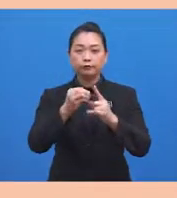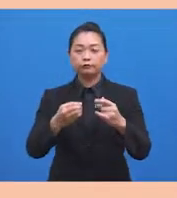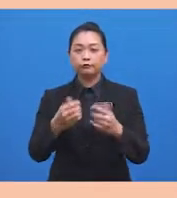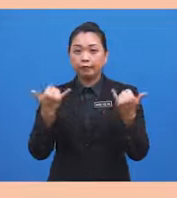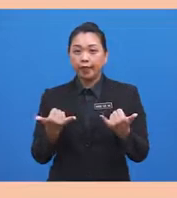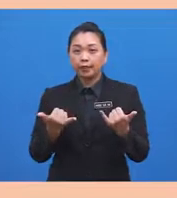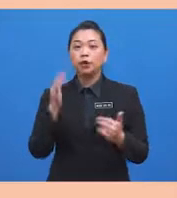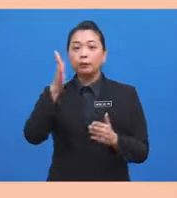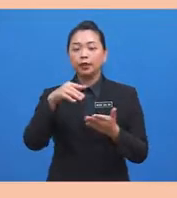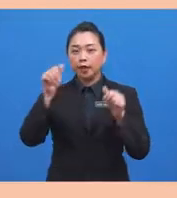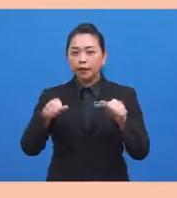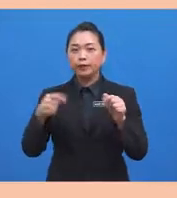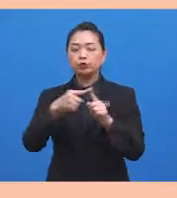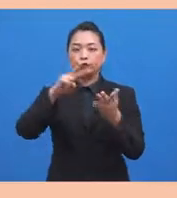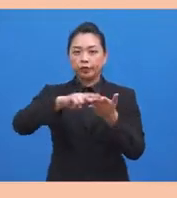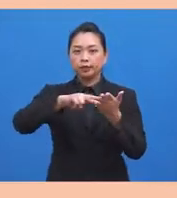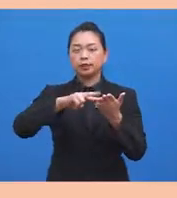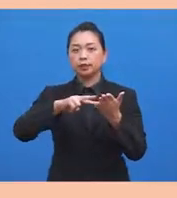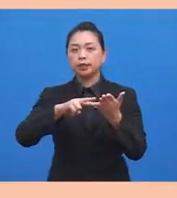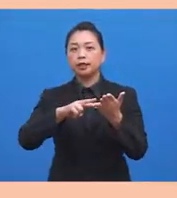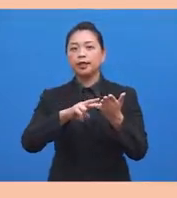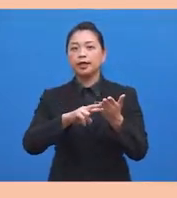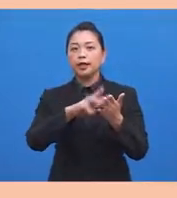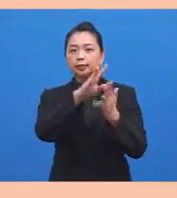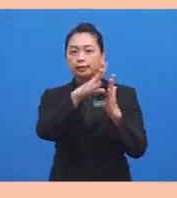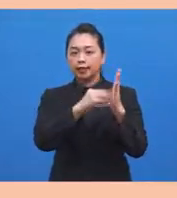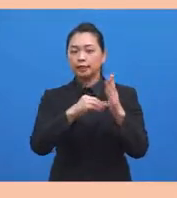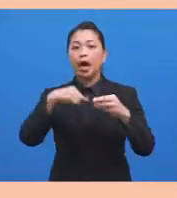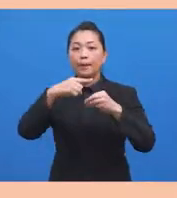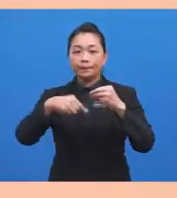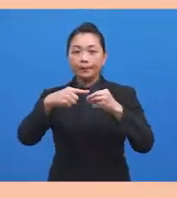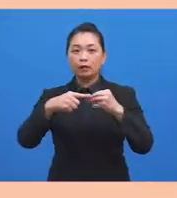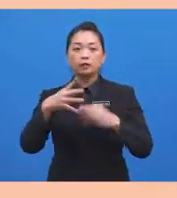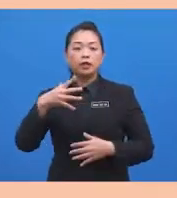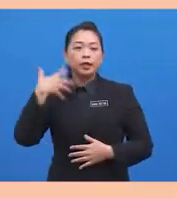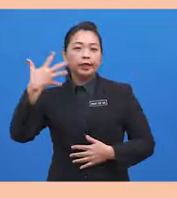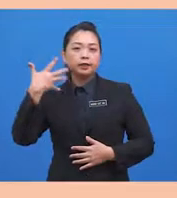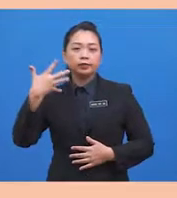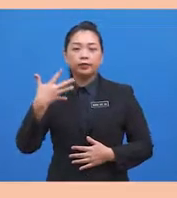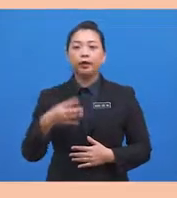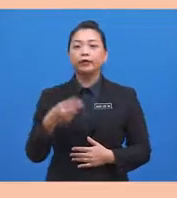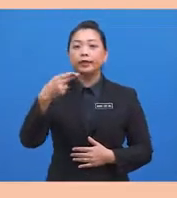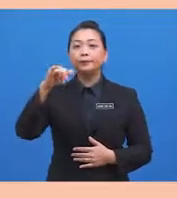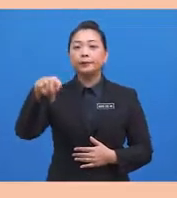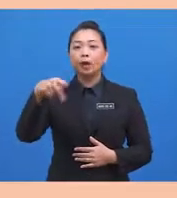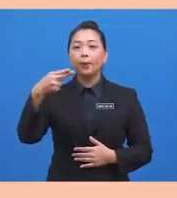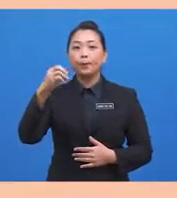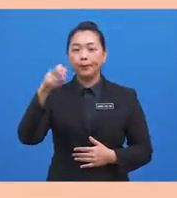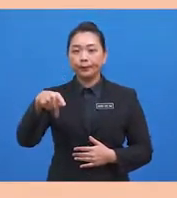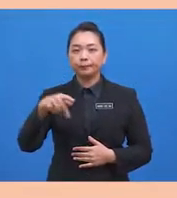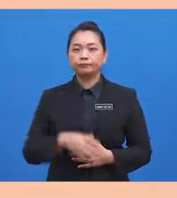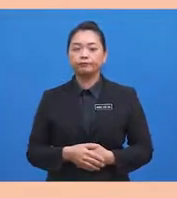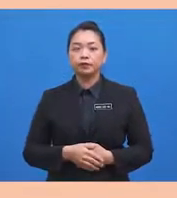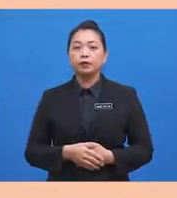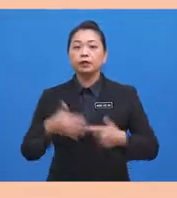firstly, you'll be able to read a text about the history of hip-hop and answer questions based on the text. Next,